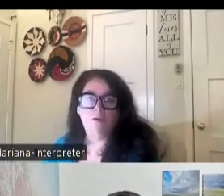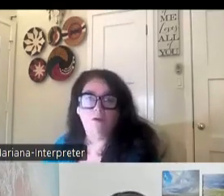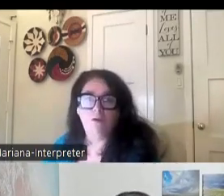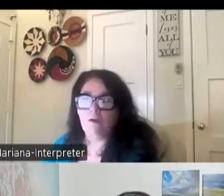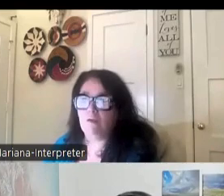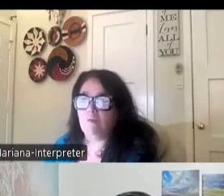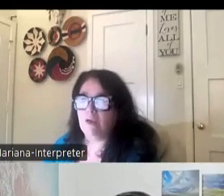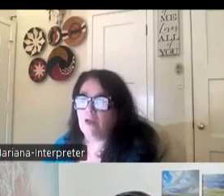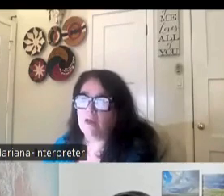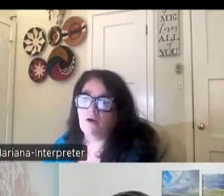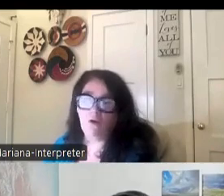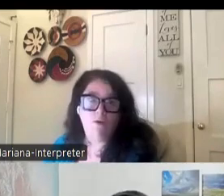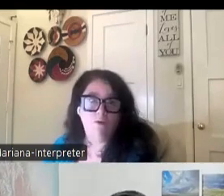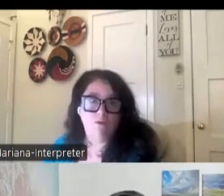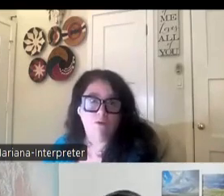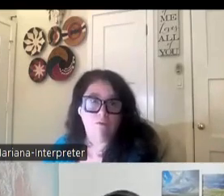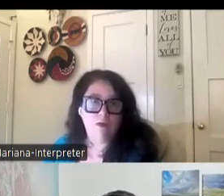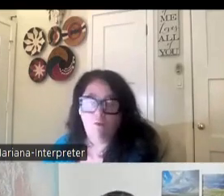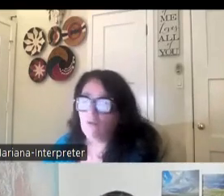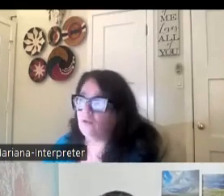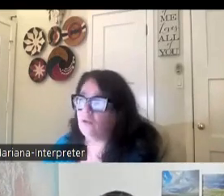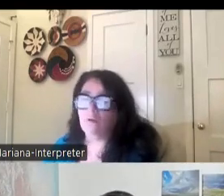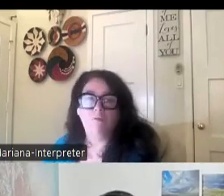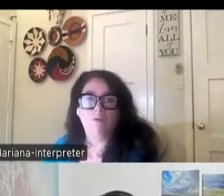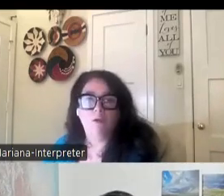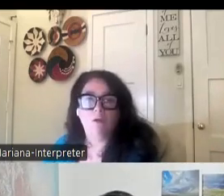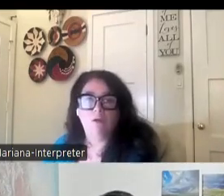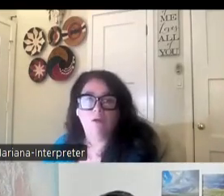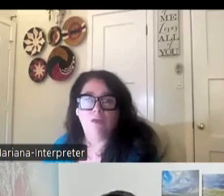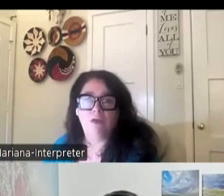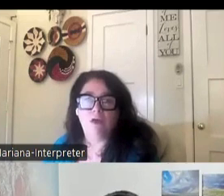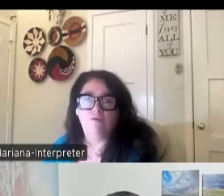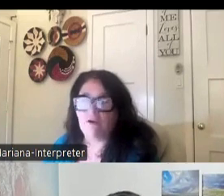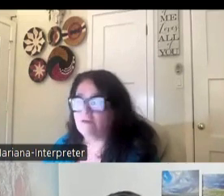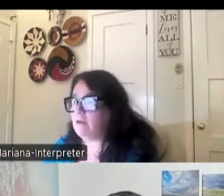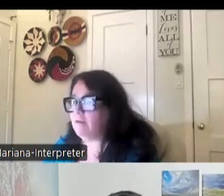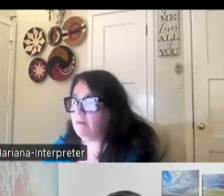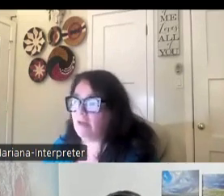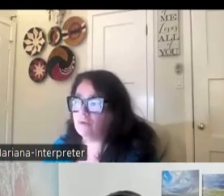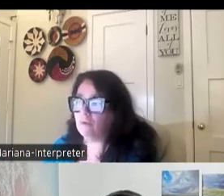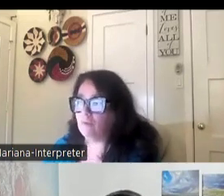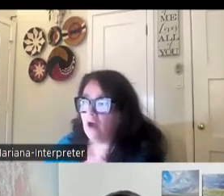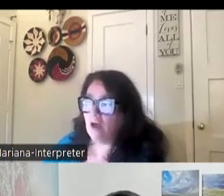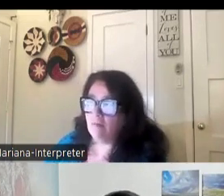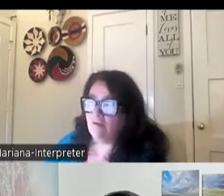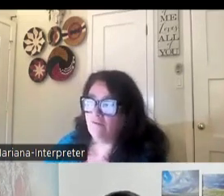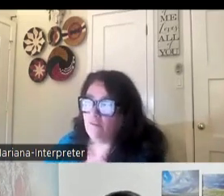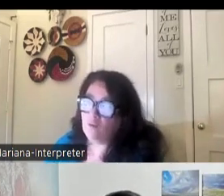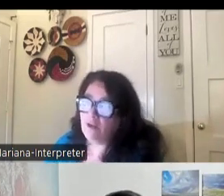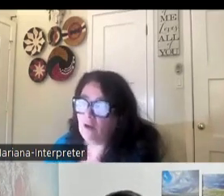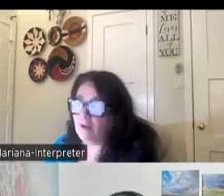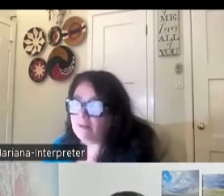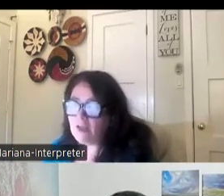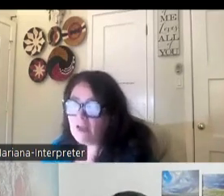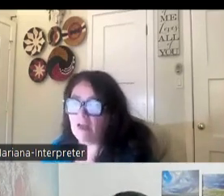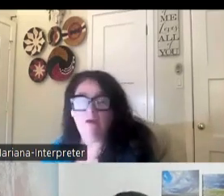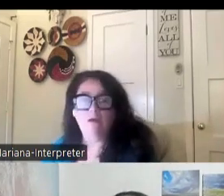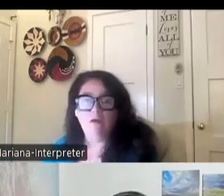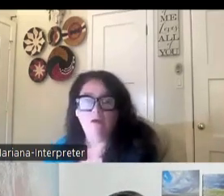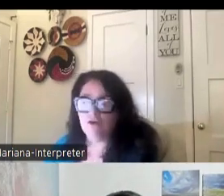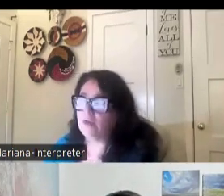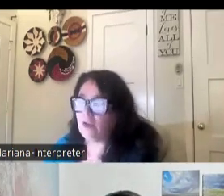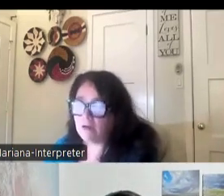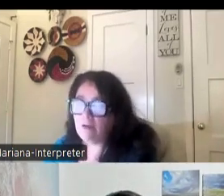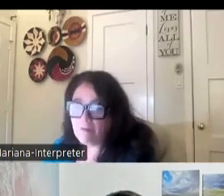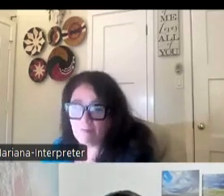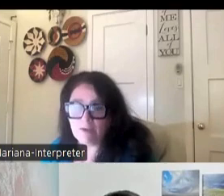look. I often get the question, does California look wetter or drier in the future? And it's almost a trick question at this point. The answer is both.